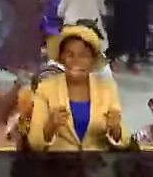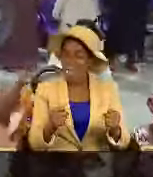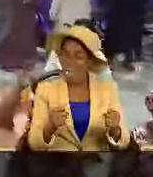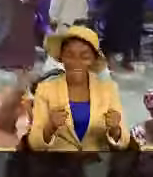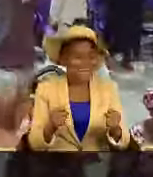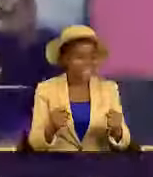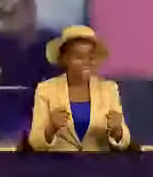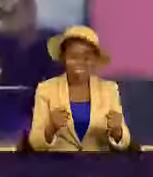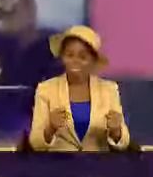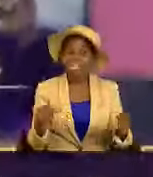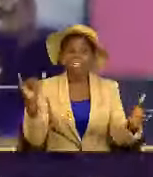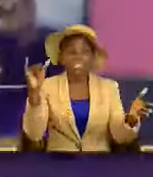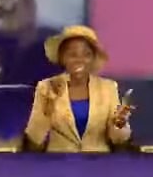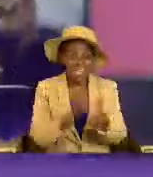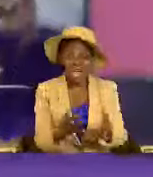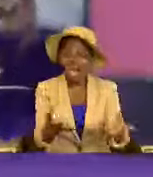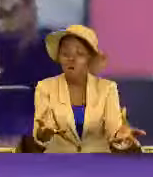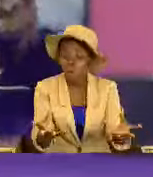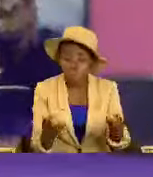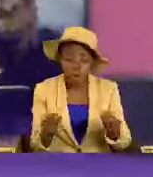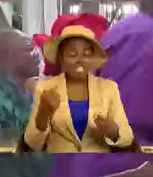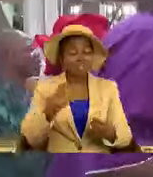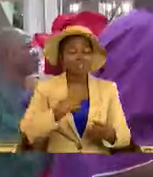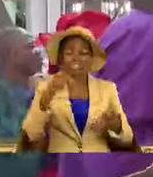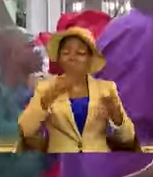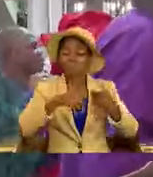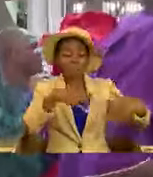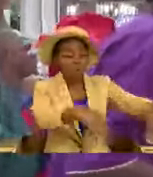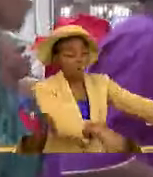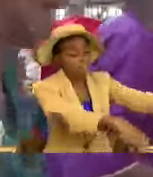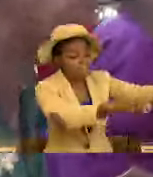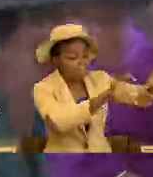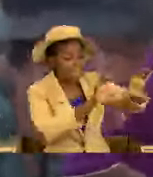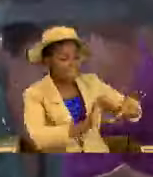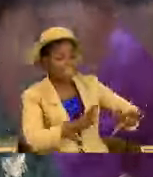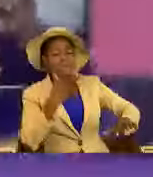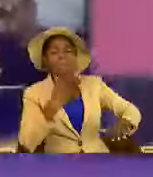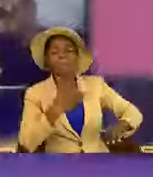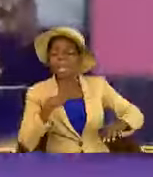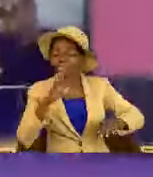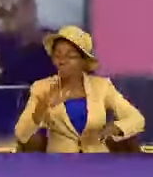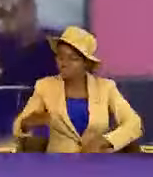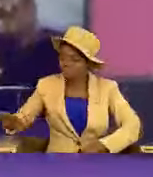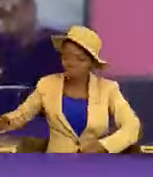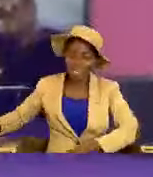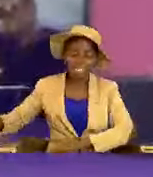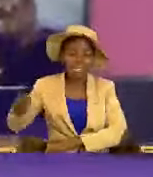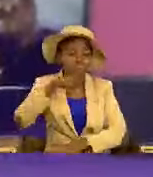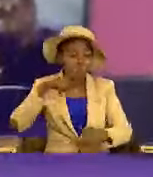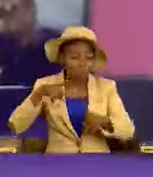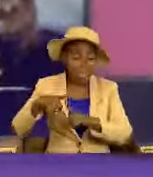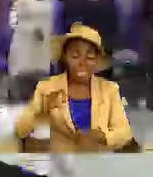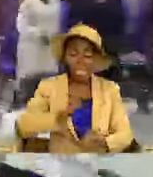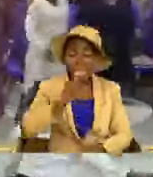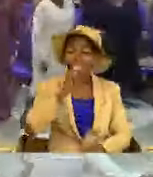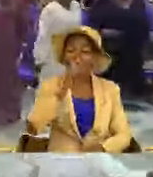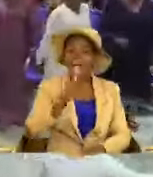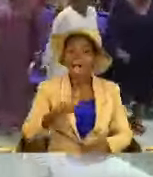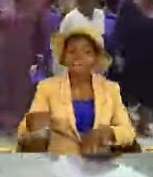say that wants me to bury my children when I am still